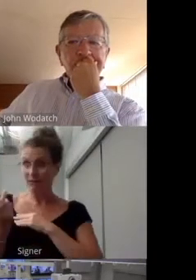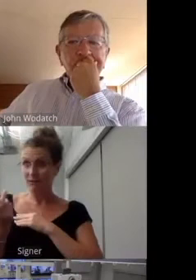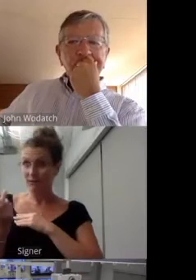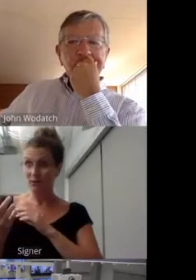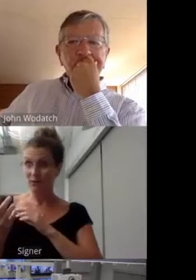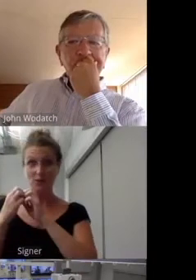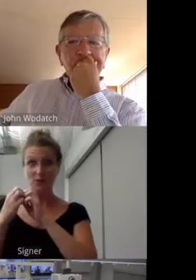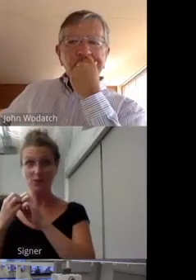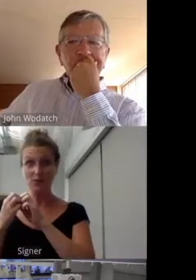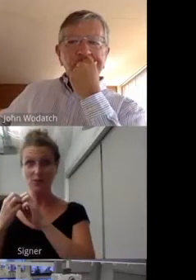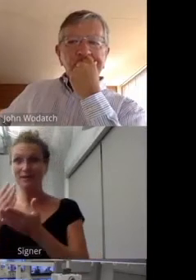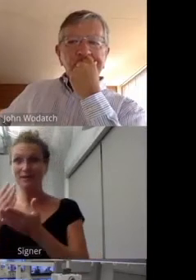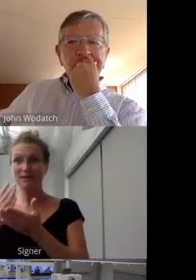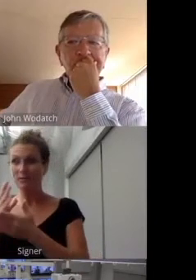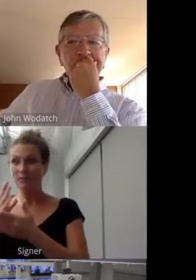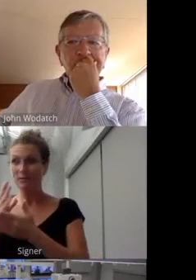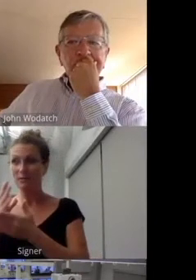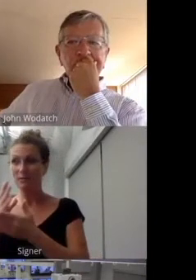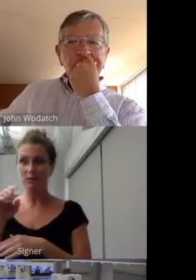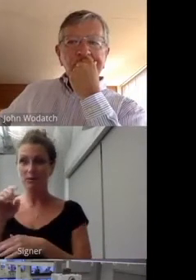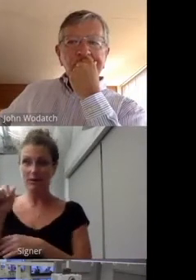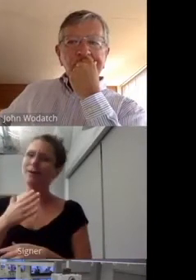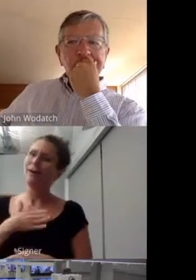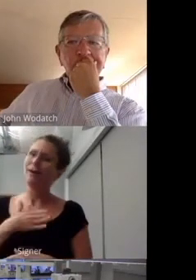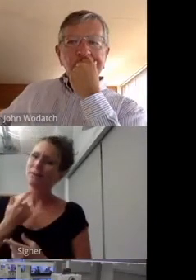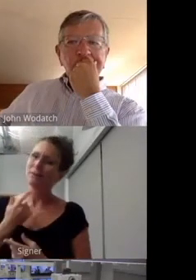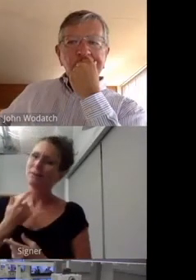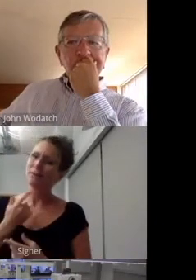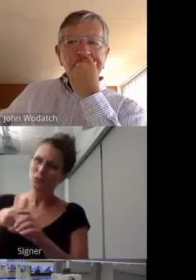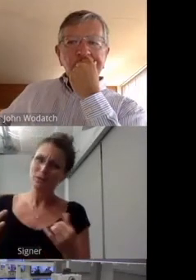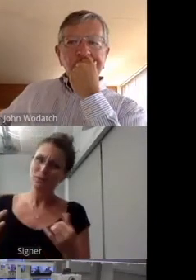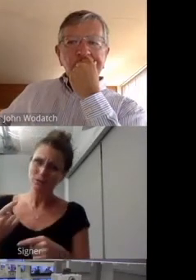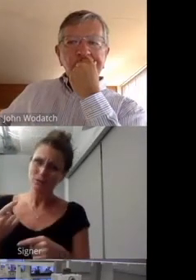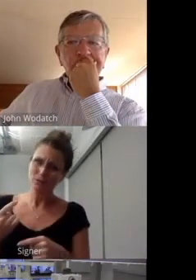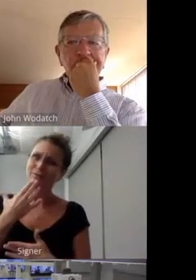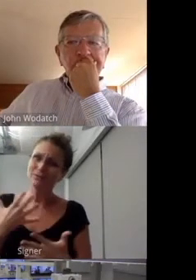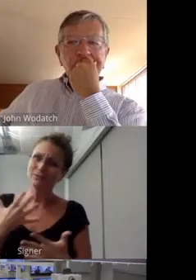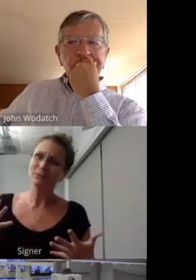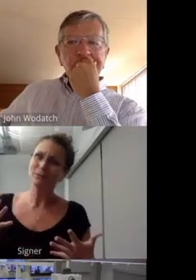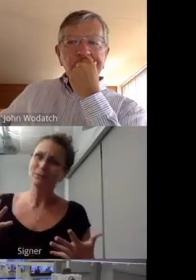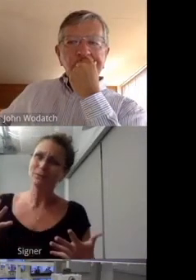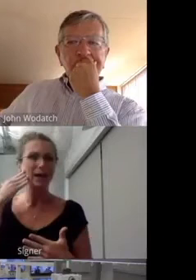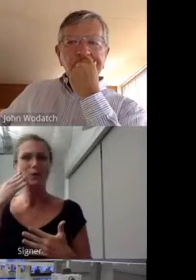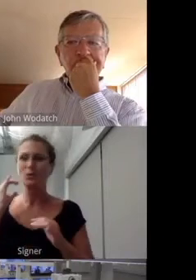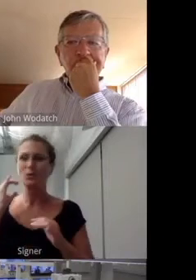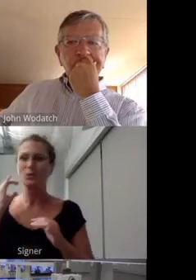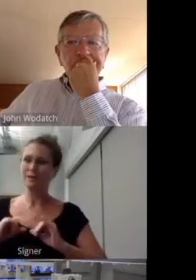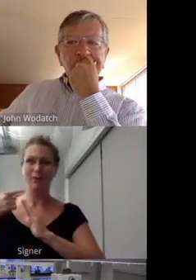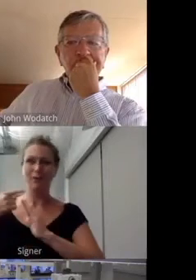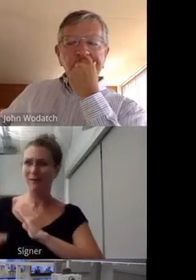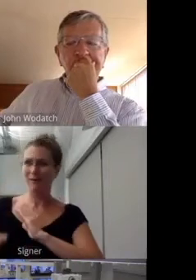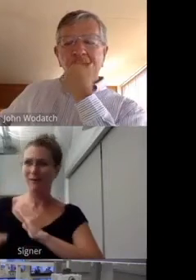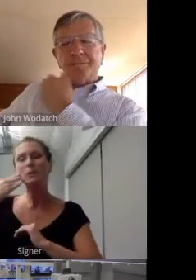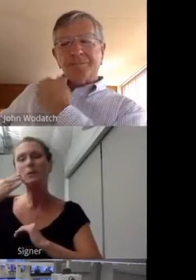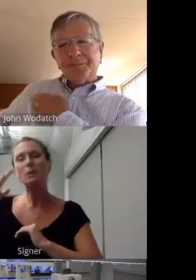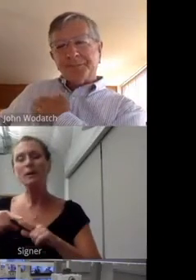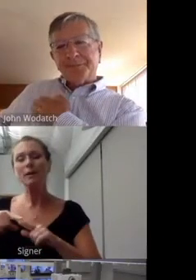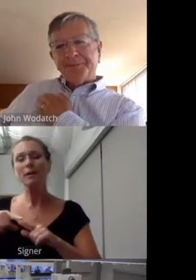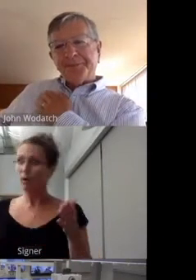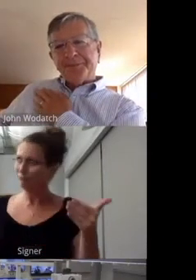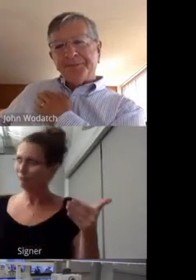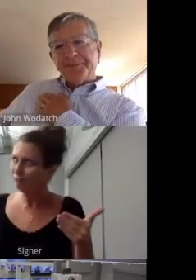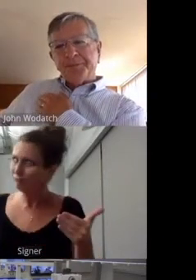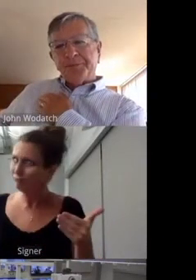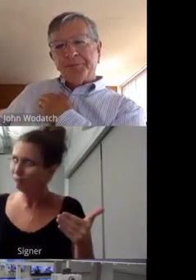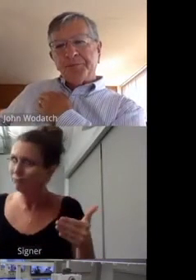take the time to join us, and I know you can only stay for the first 90 minutes, so I'm gonna jump right in, and I want to ask you, you led